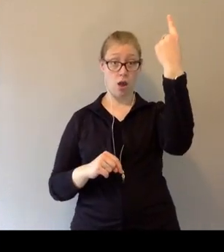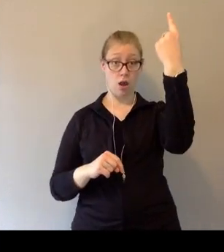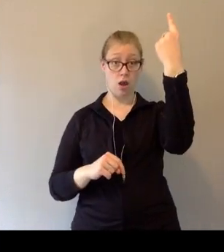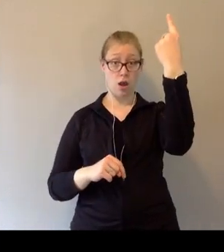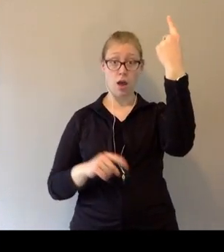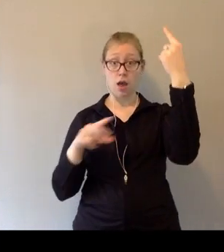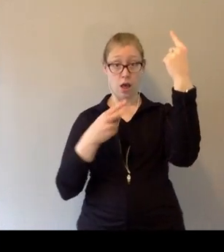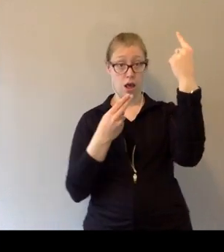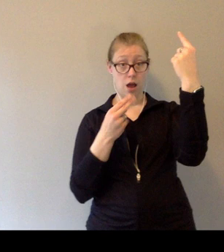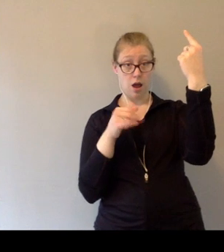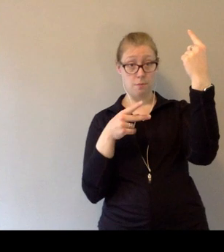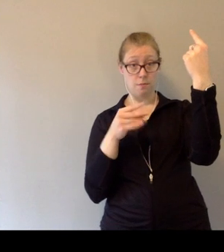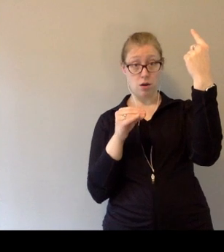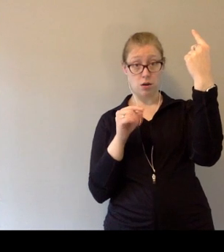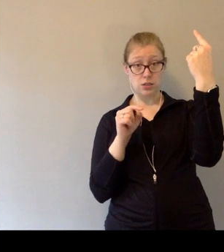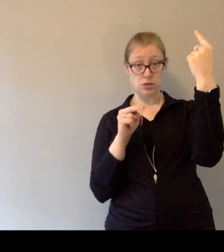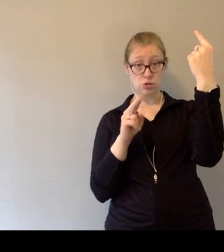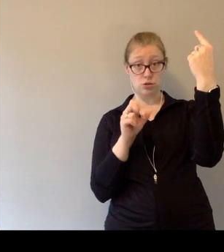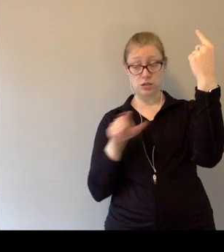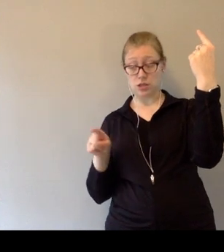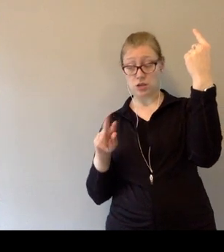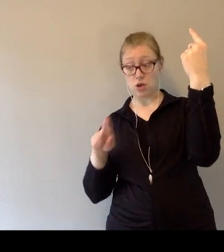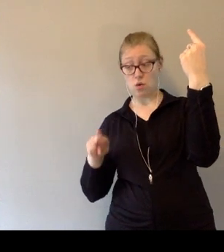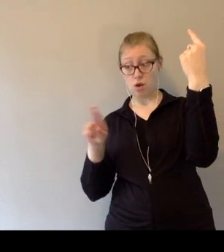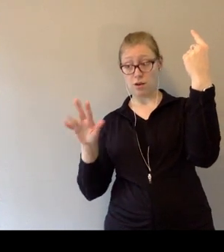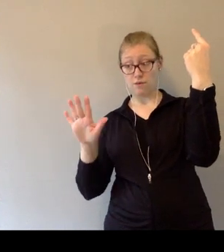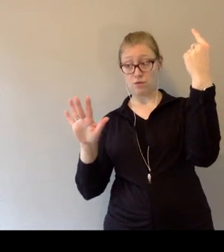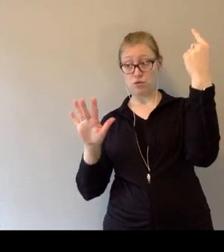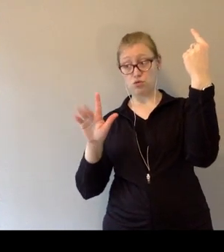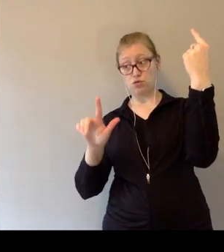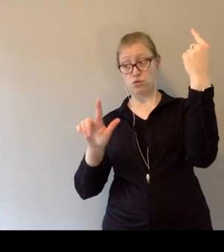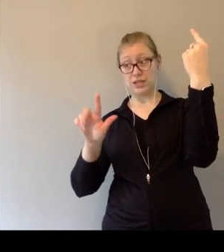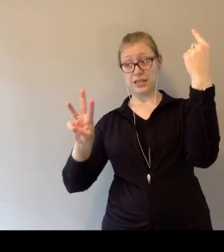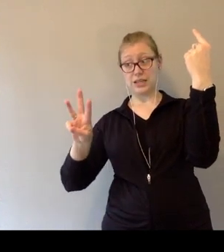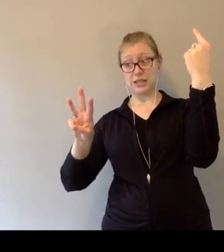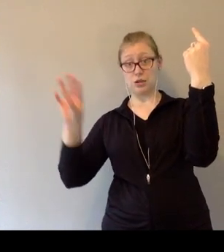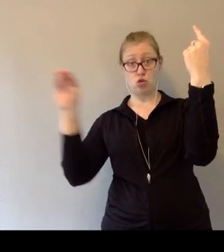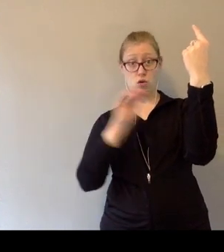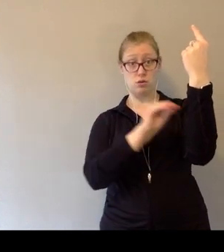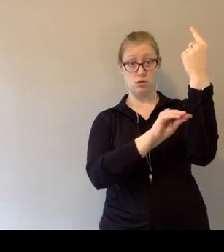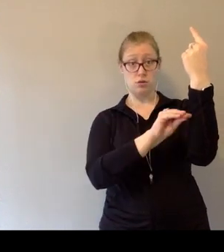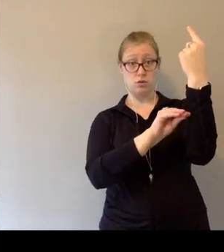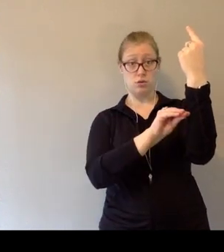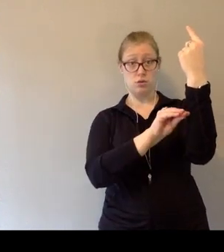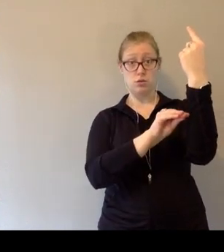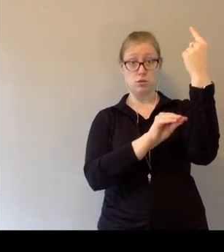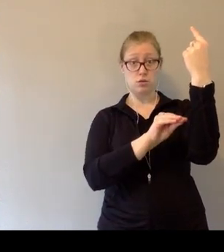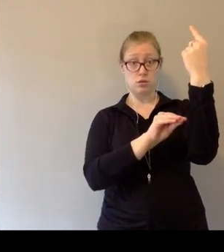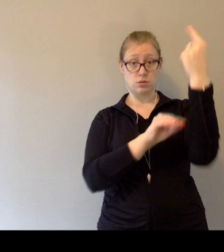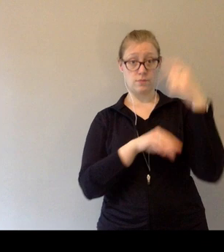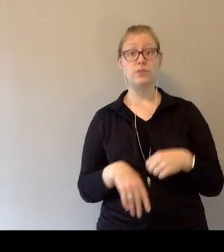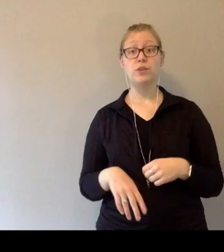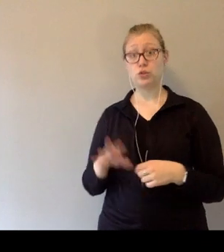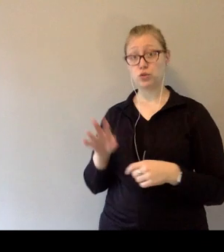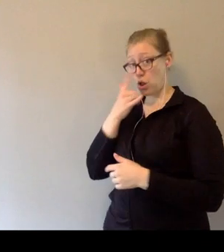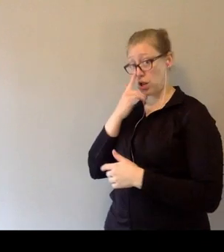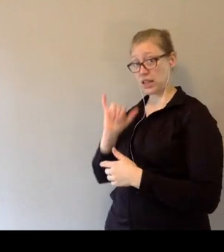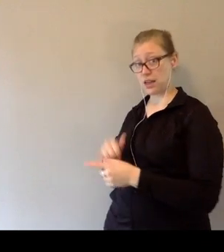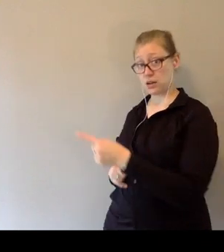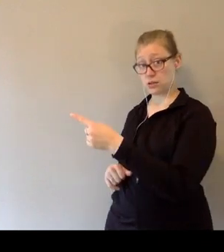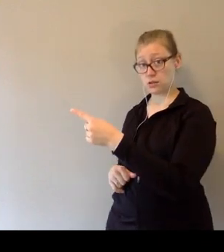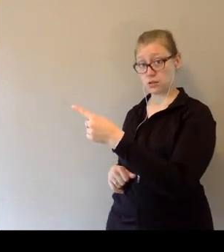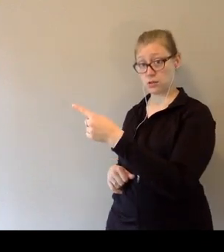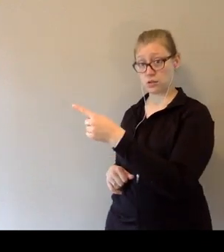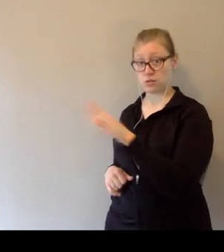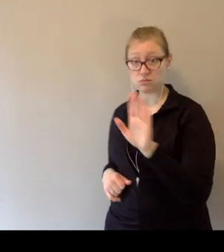root of 26. So the sine of 11.3 degrees is 1 over the square root of 26.